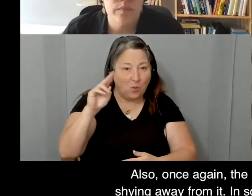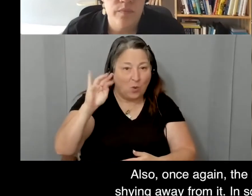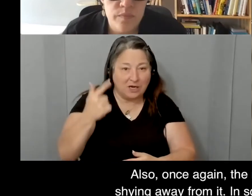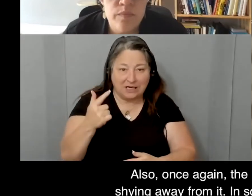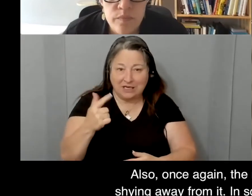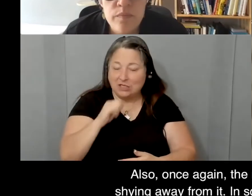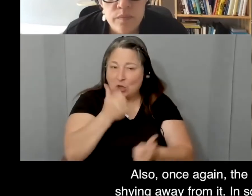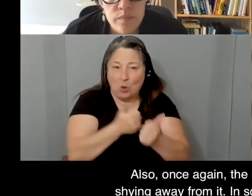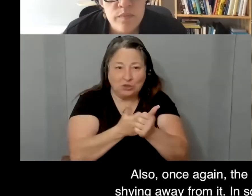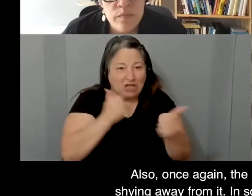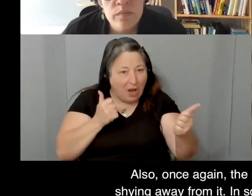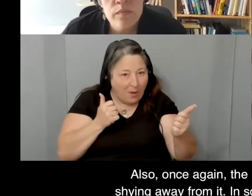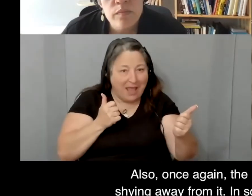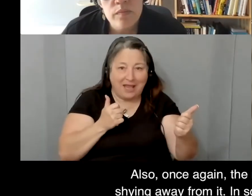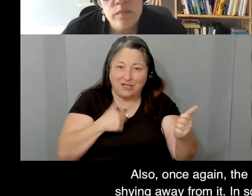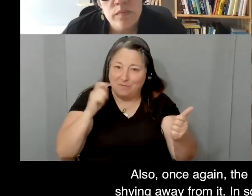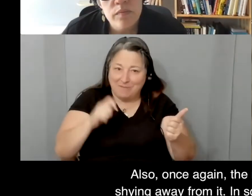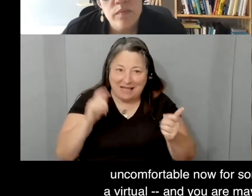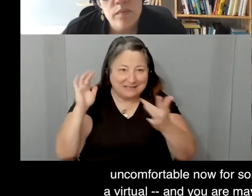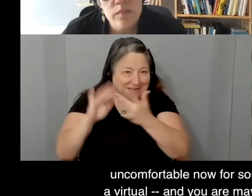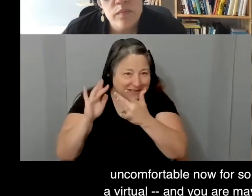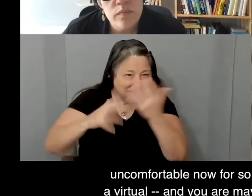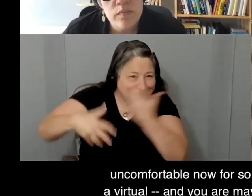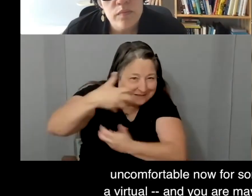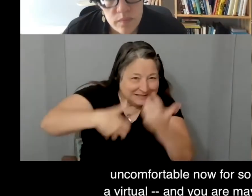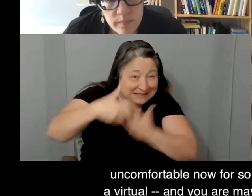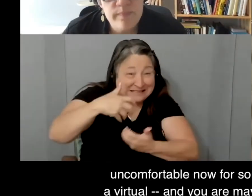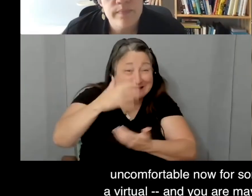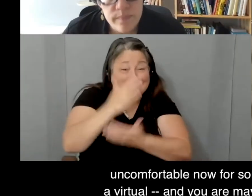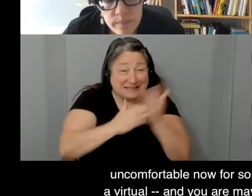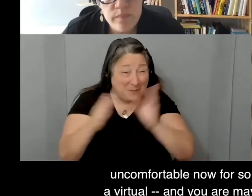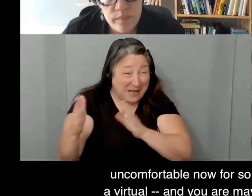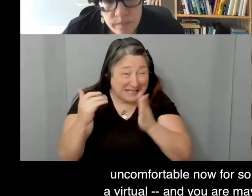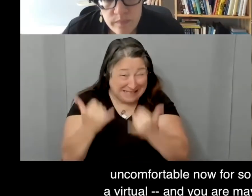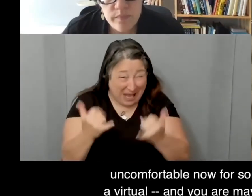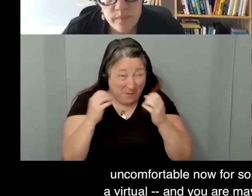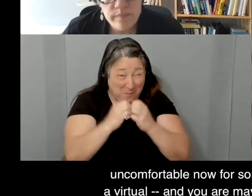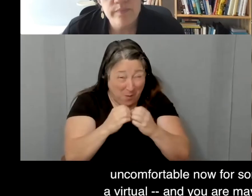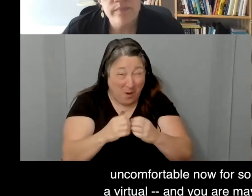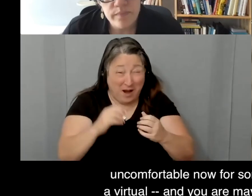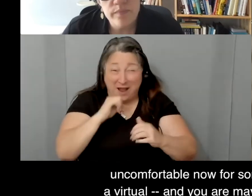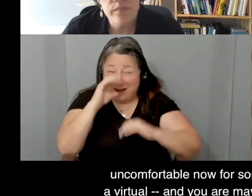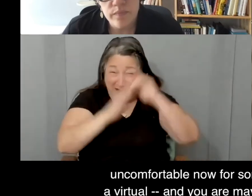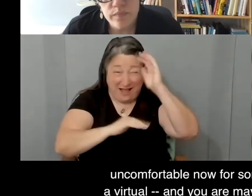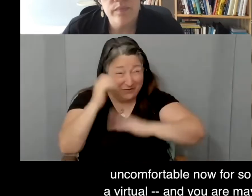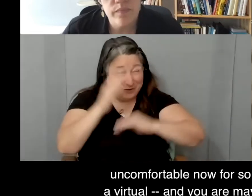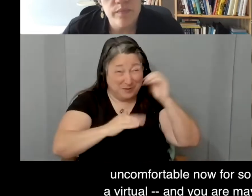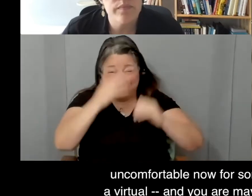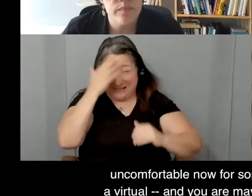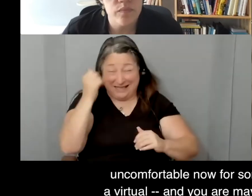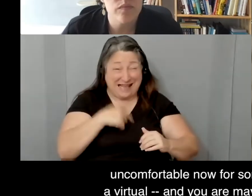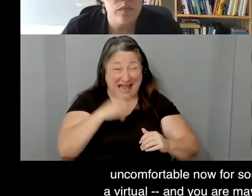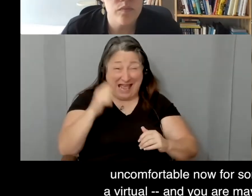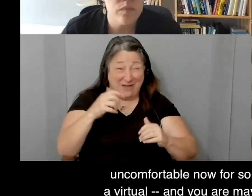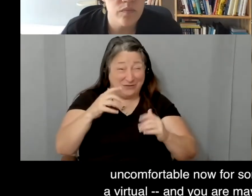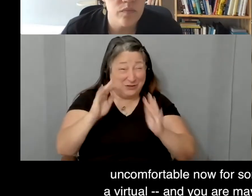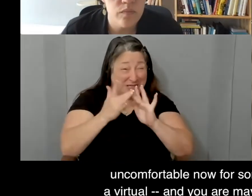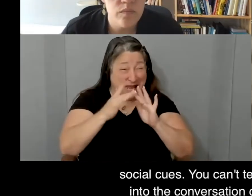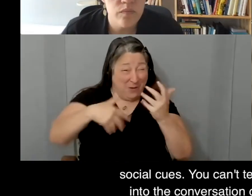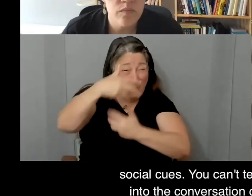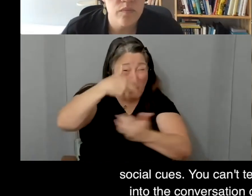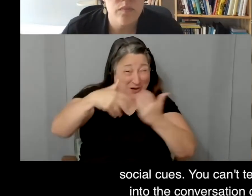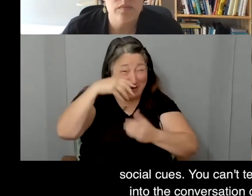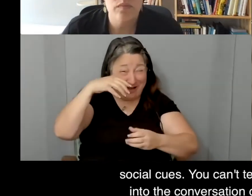away from it. In some ways, it's even more uncomfortable now for some people because it's in a virtual and you are maybe missing some of